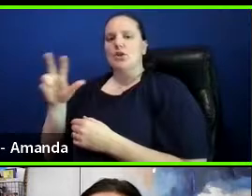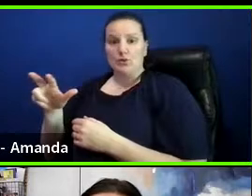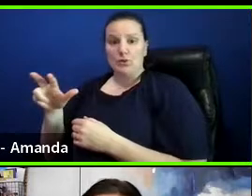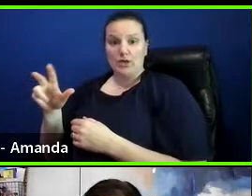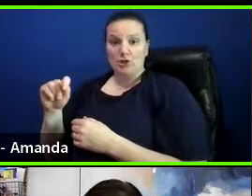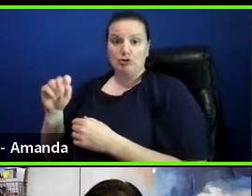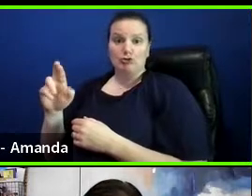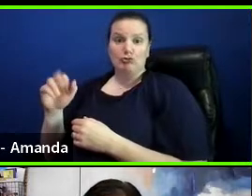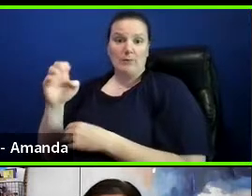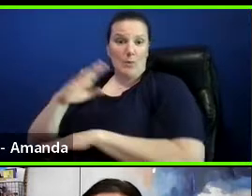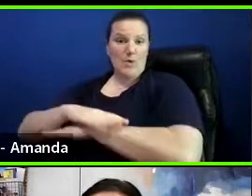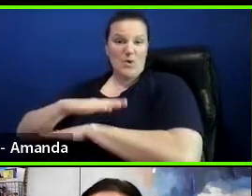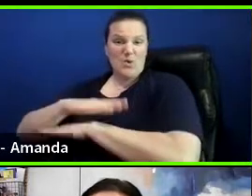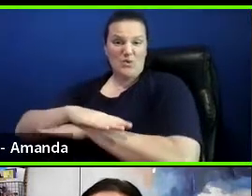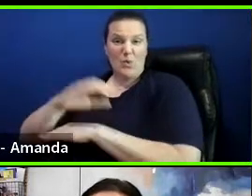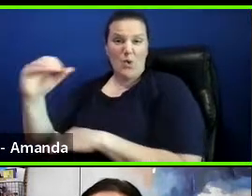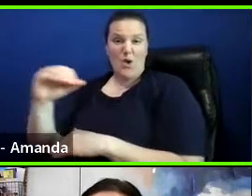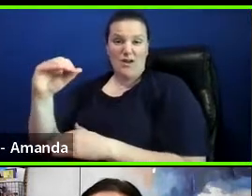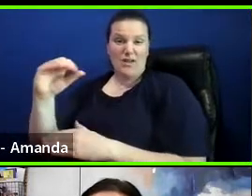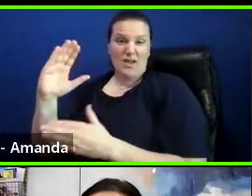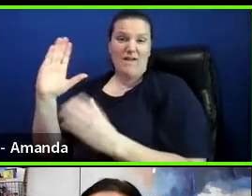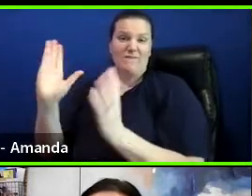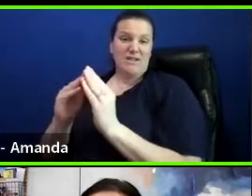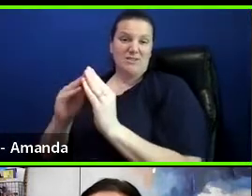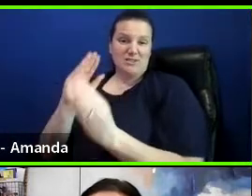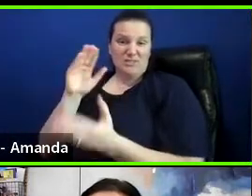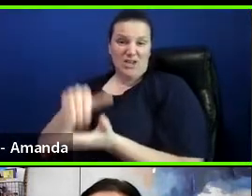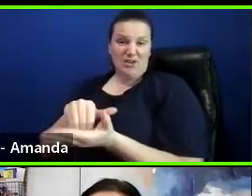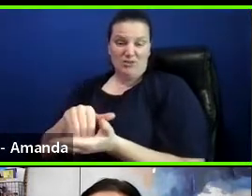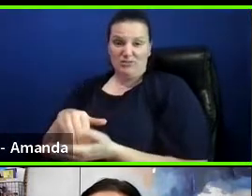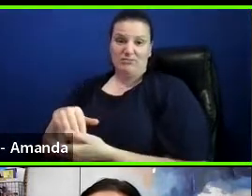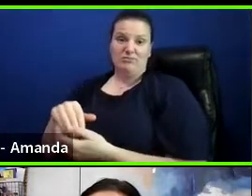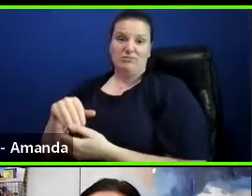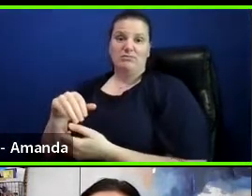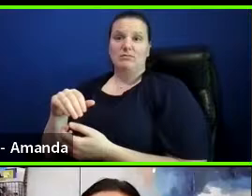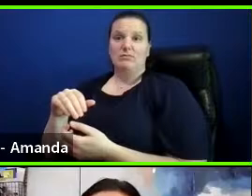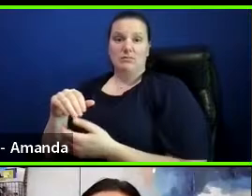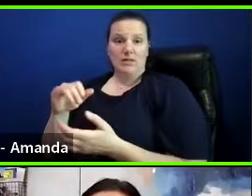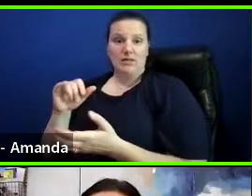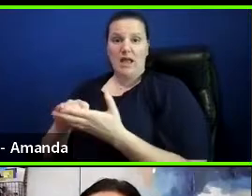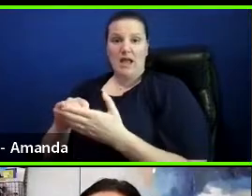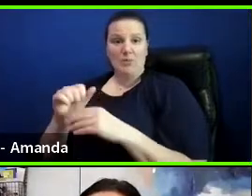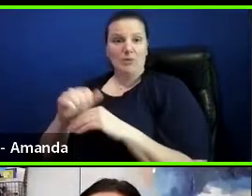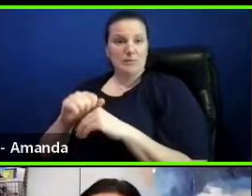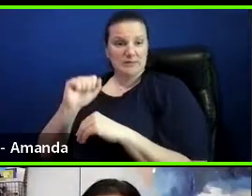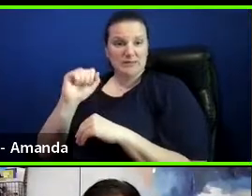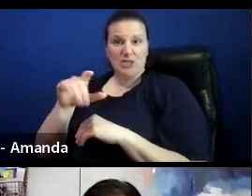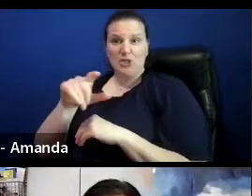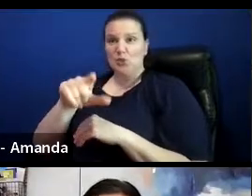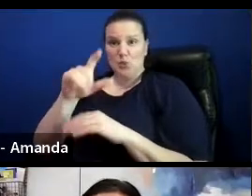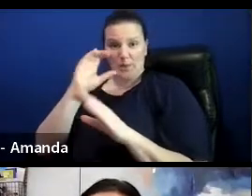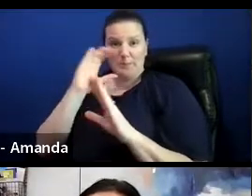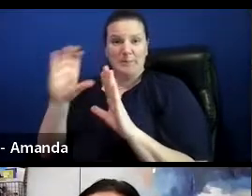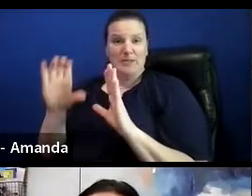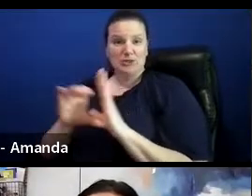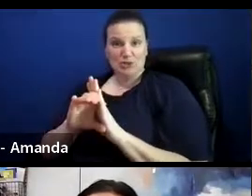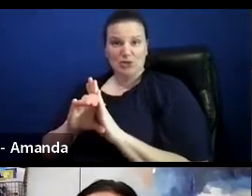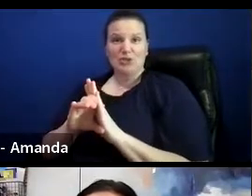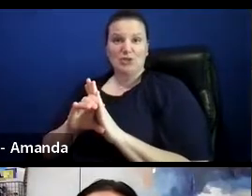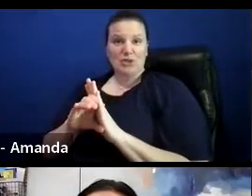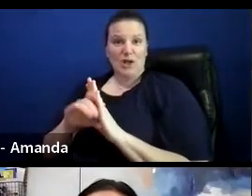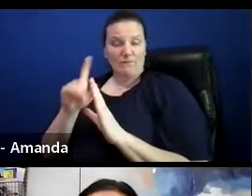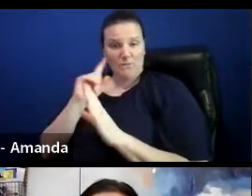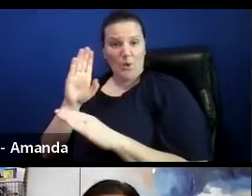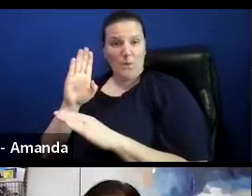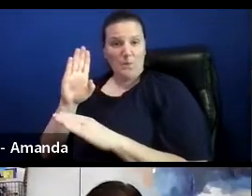Convention Center. About 1,500 people went through, and I'll be sending you guys the picture of your